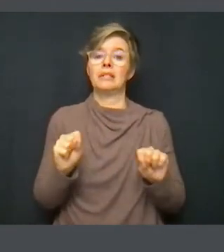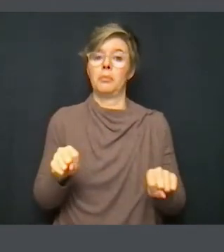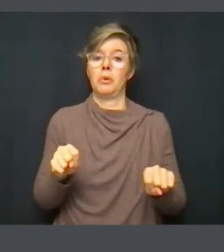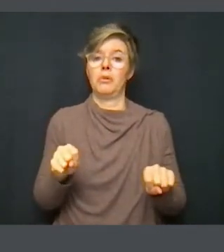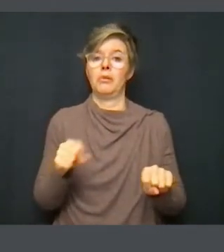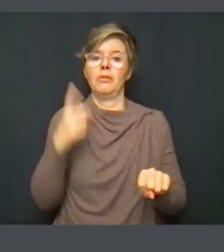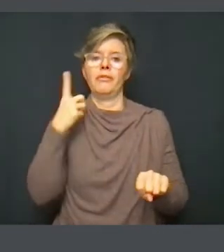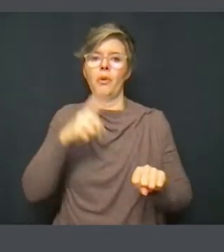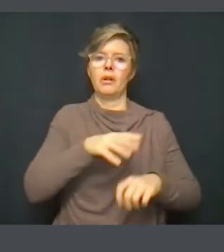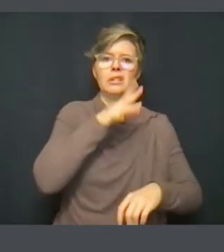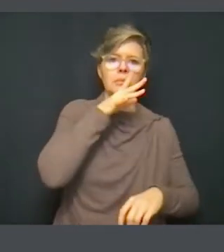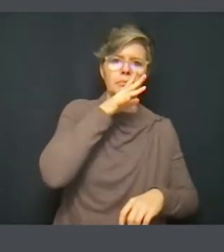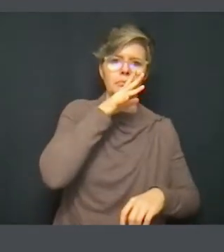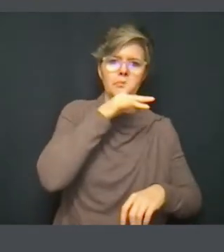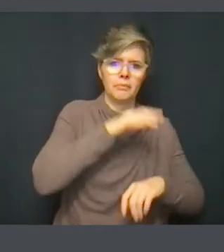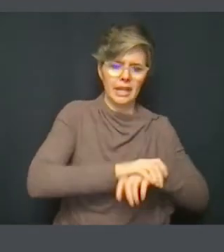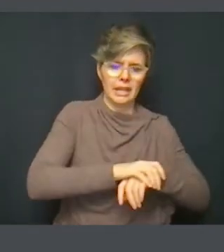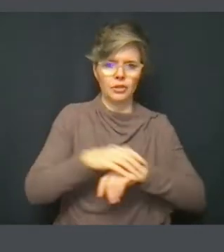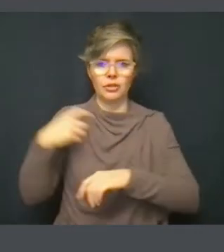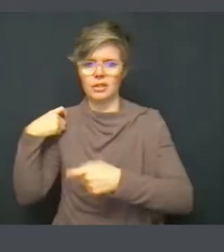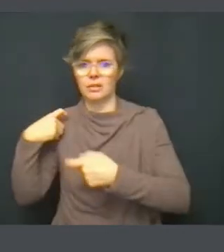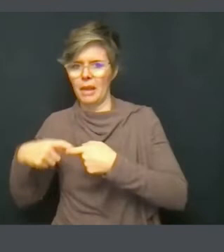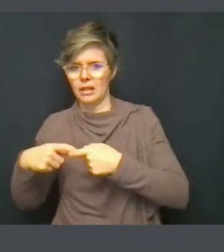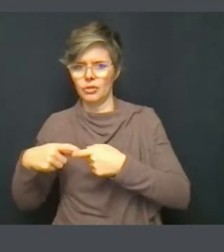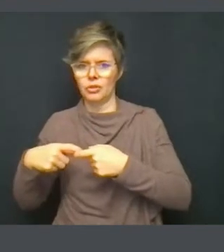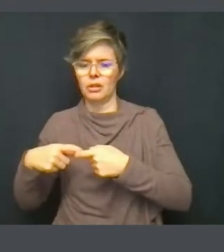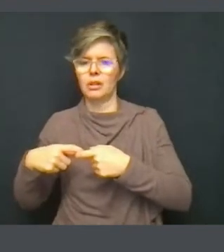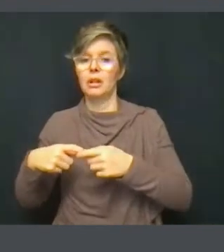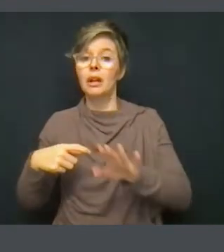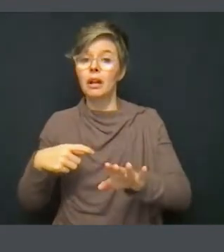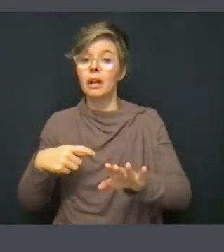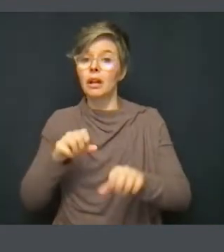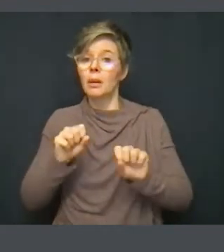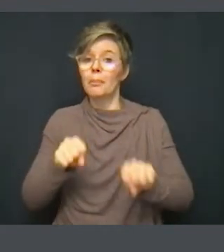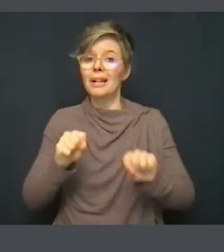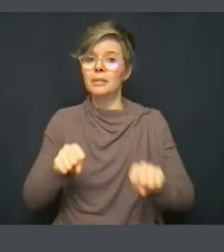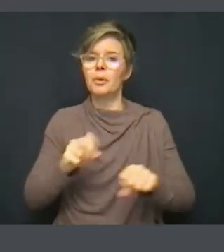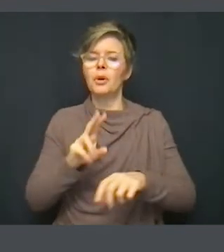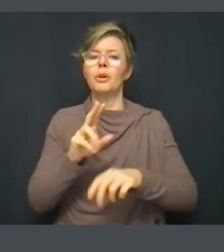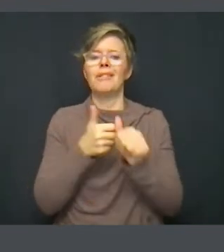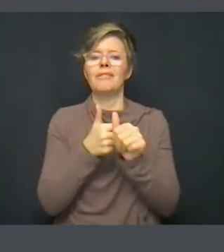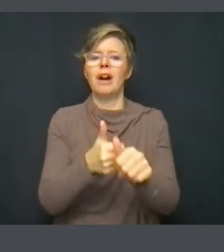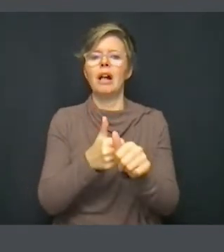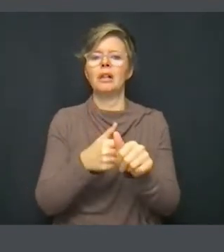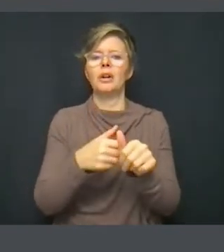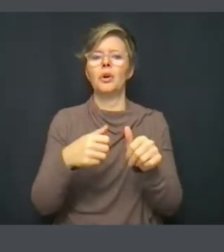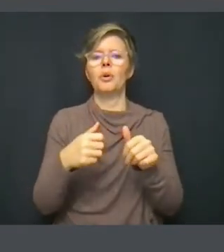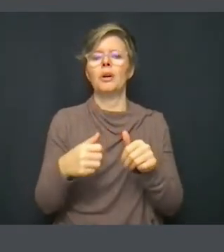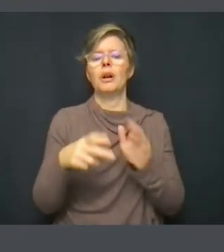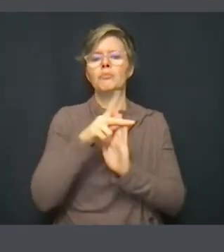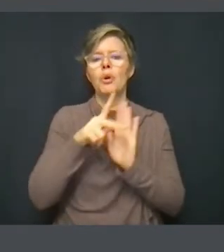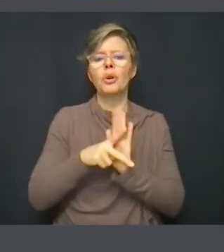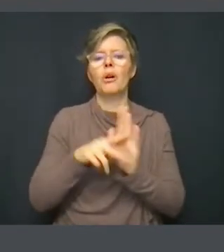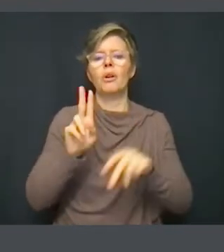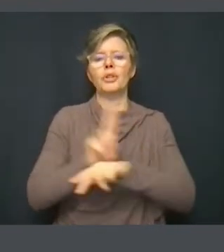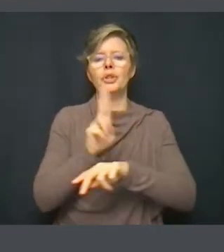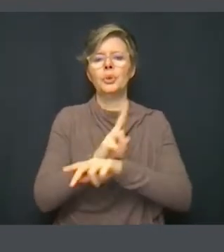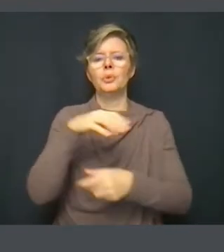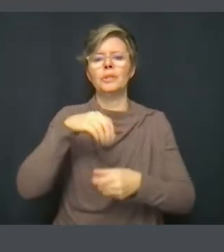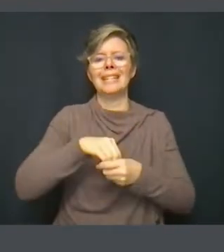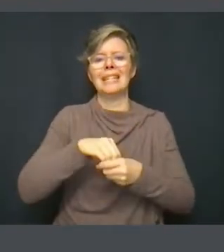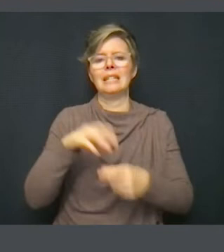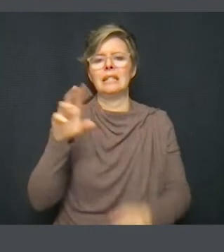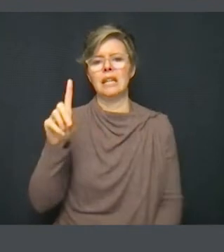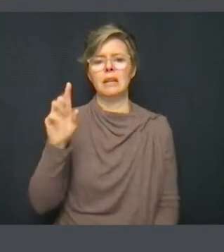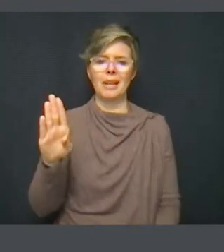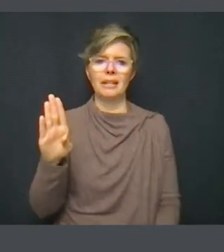to use the protocol that was used in the database, right? So does it use a specific script? Does it use